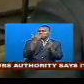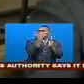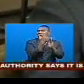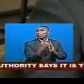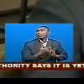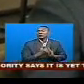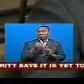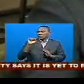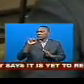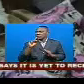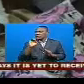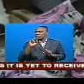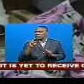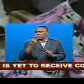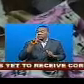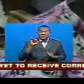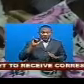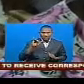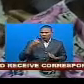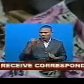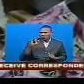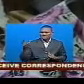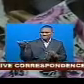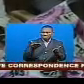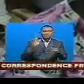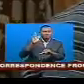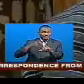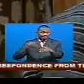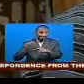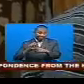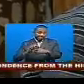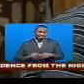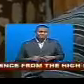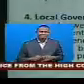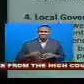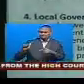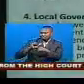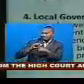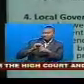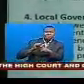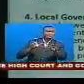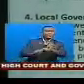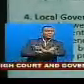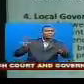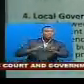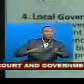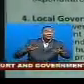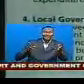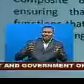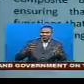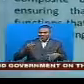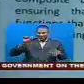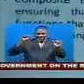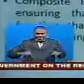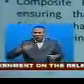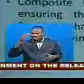officers of the Sekondi-Takoradi Metropolitan Assembly participated in the training. It prepared the officers adequately to be